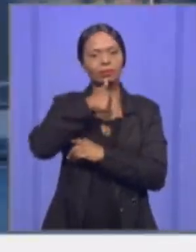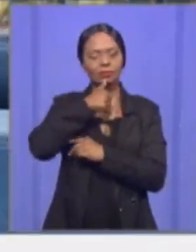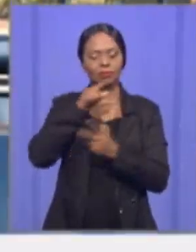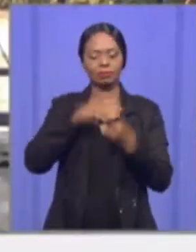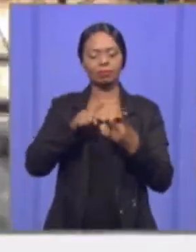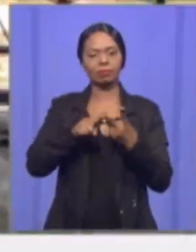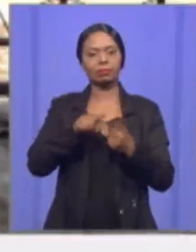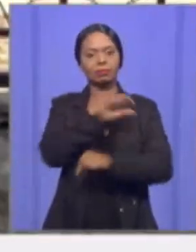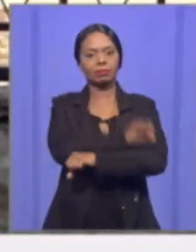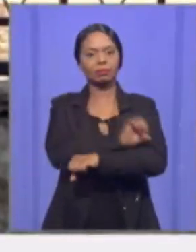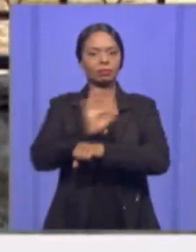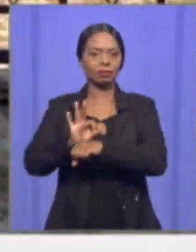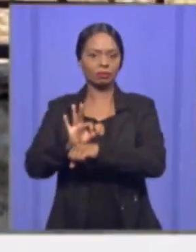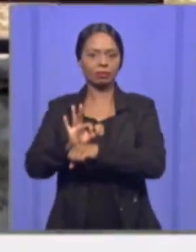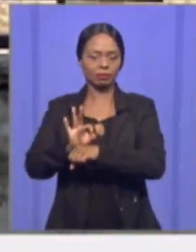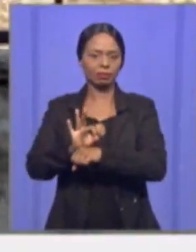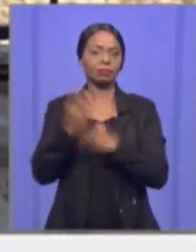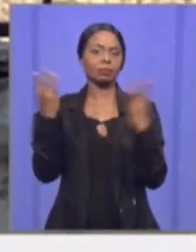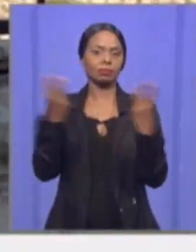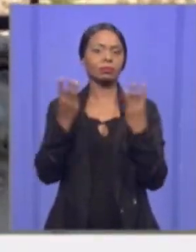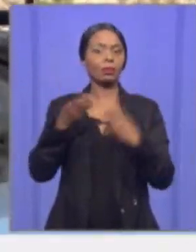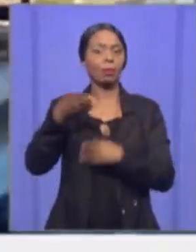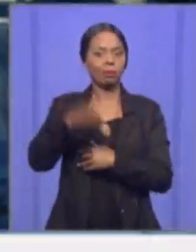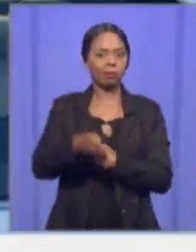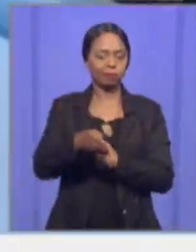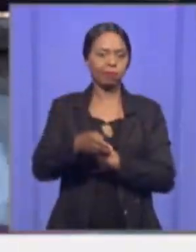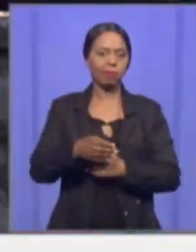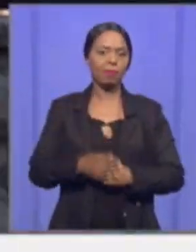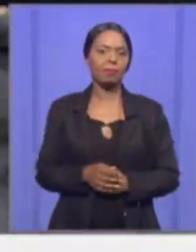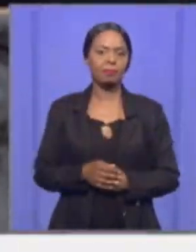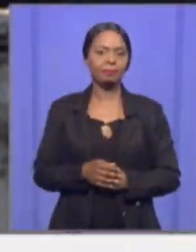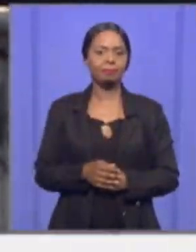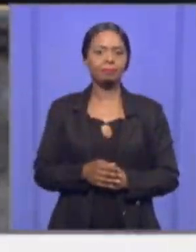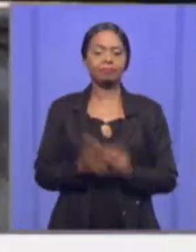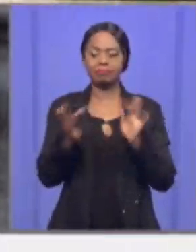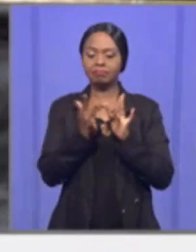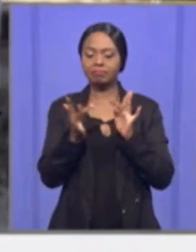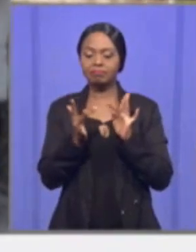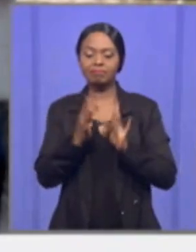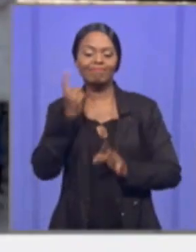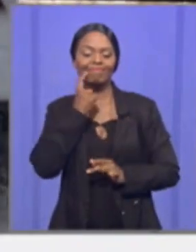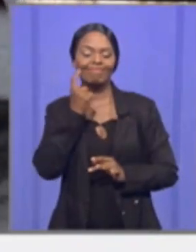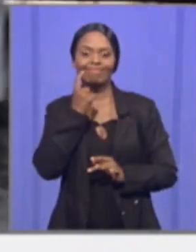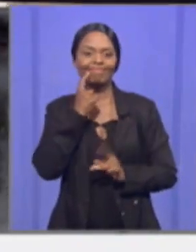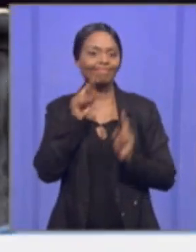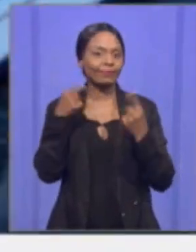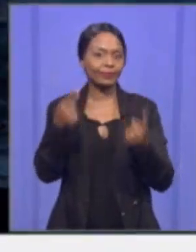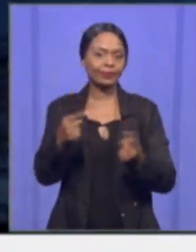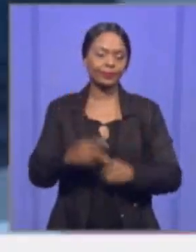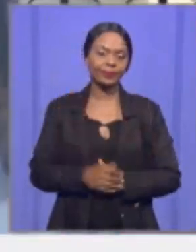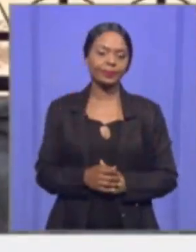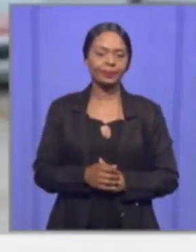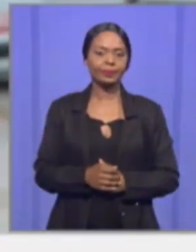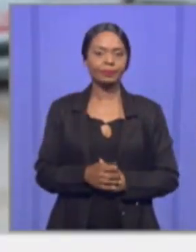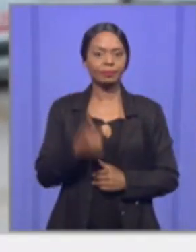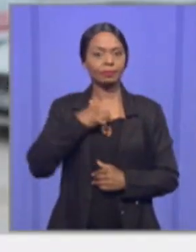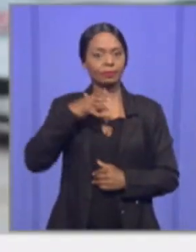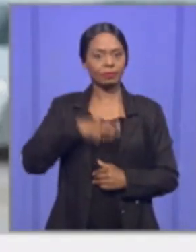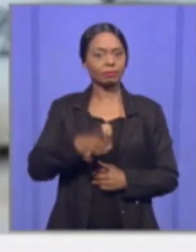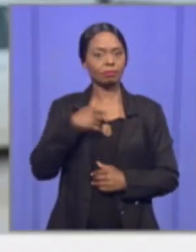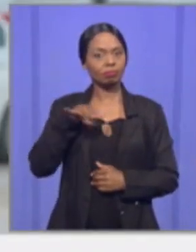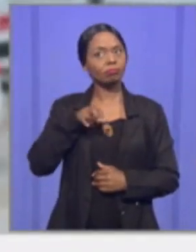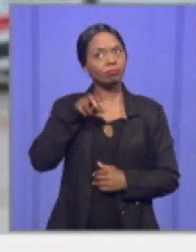Afghanistan people, but Turkey is not rich country. I actually want to go to